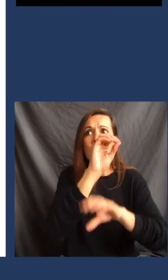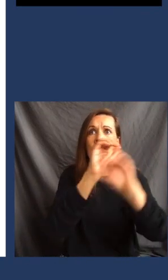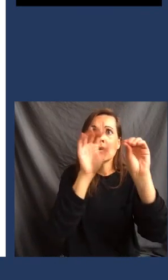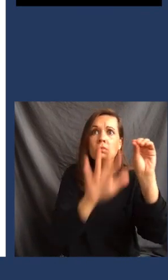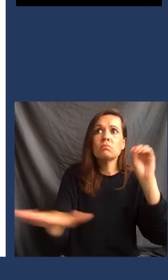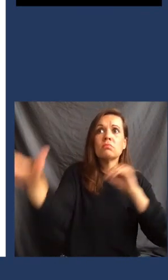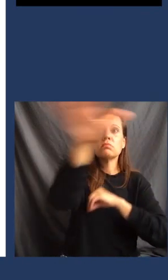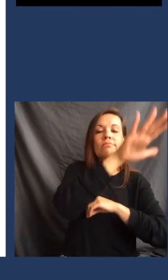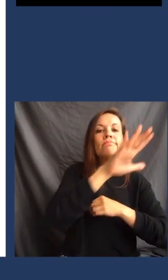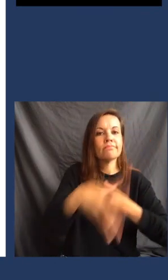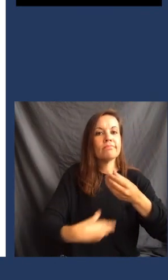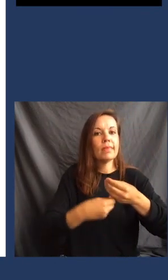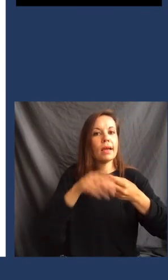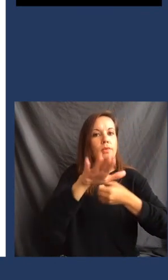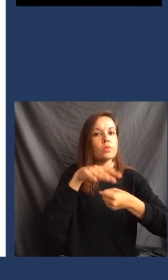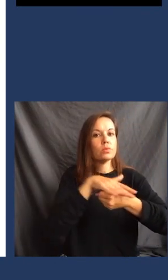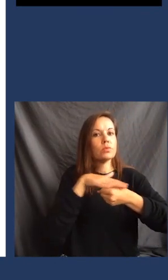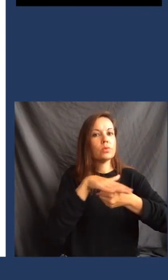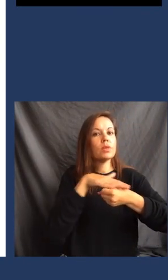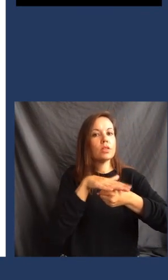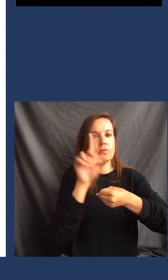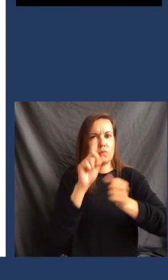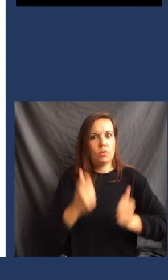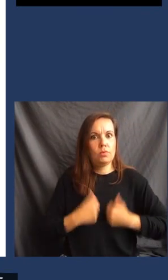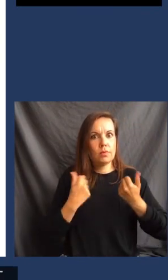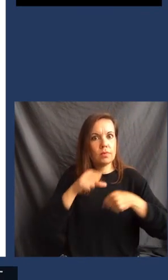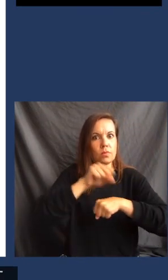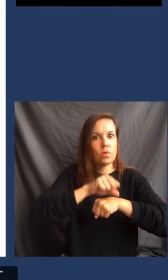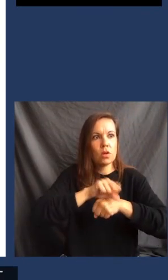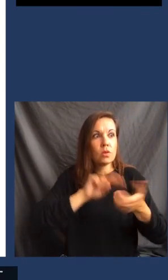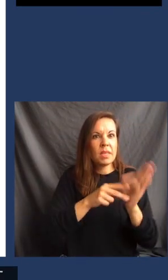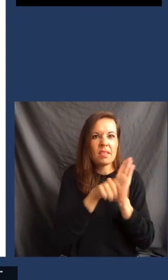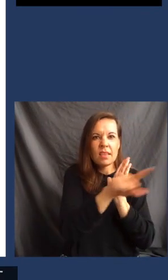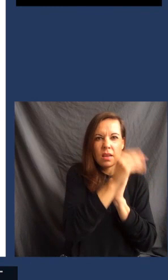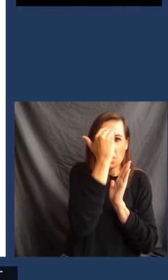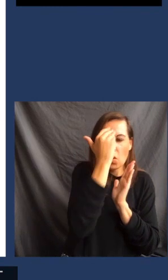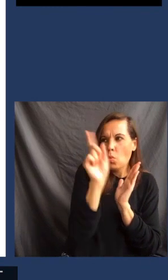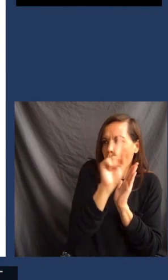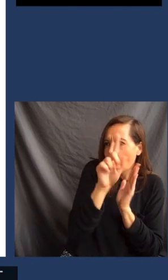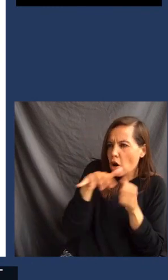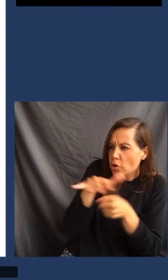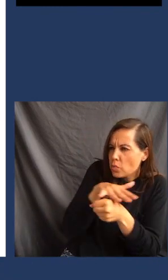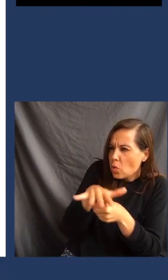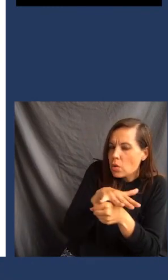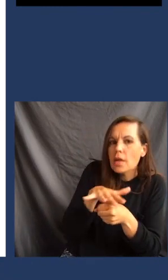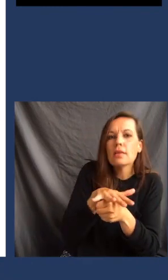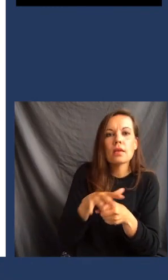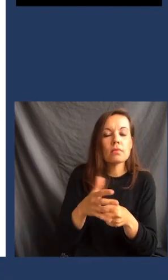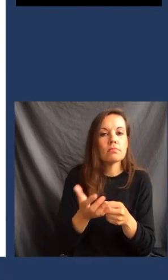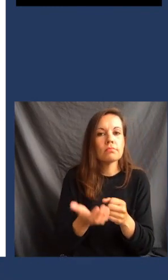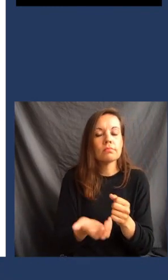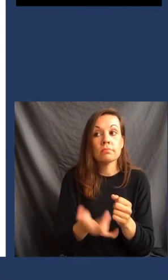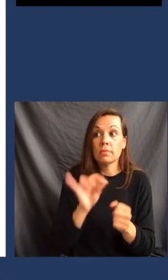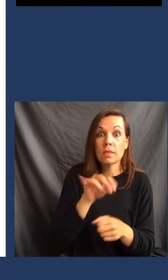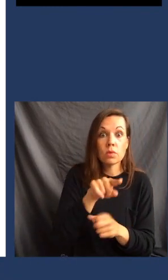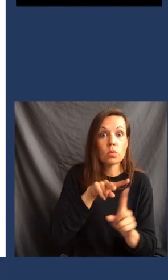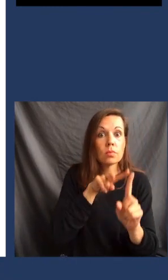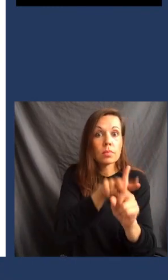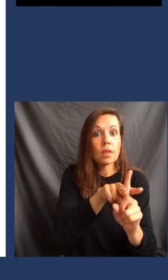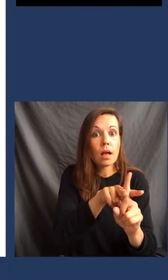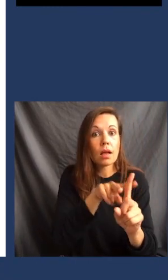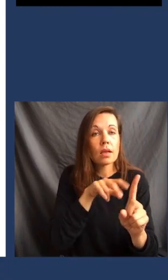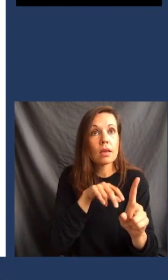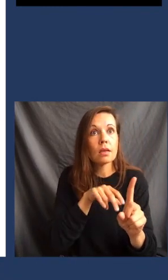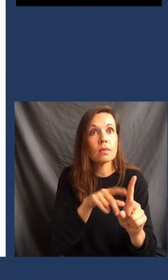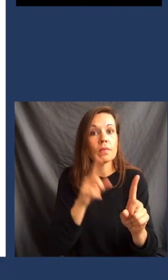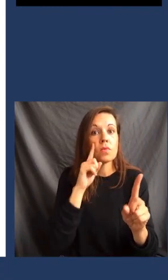really important to include your location so your network has a better idea of where you are located. And if you are, again, applying for